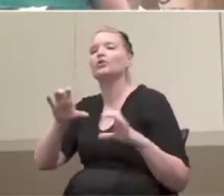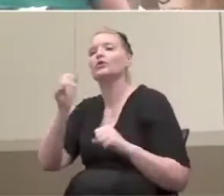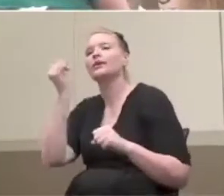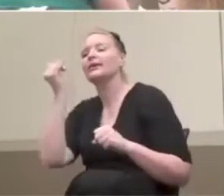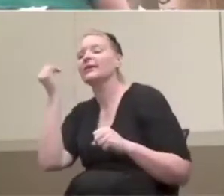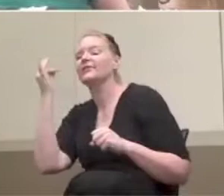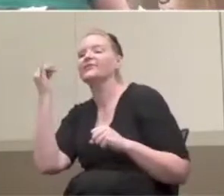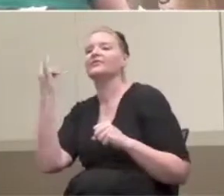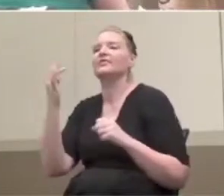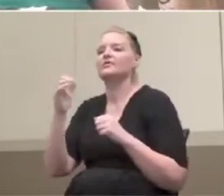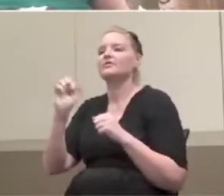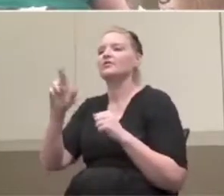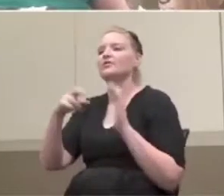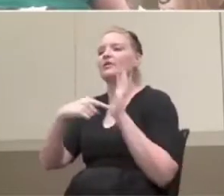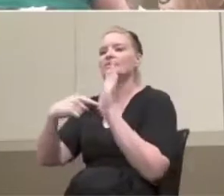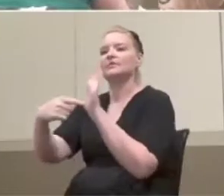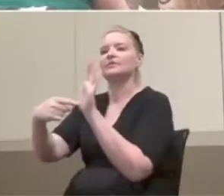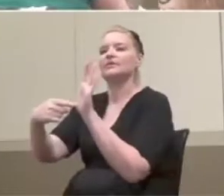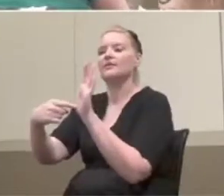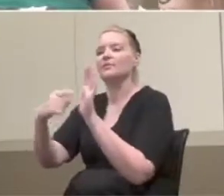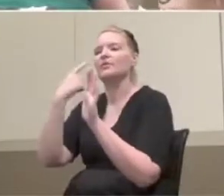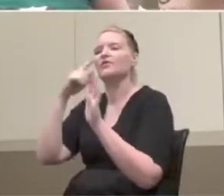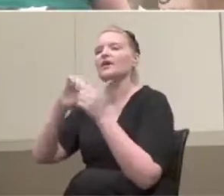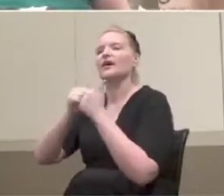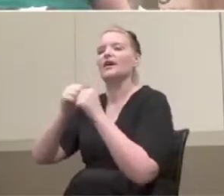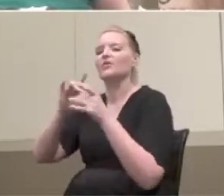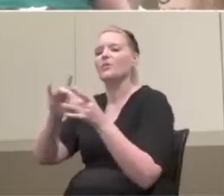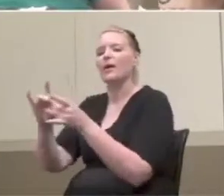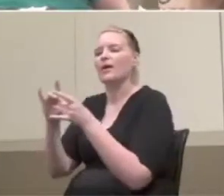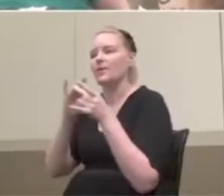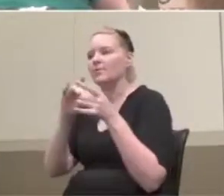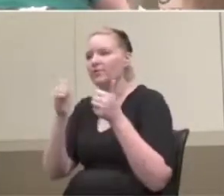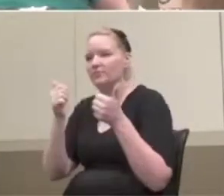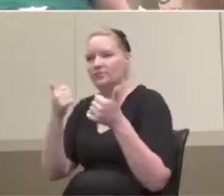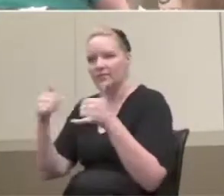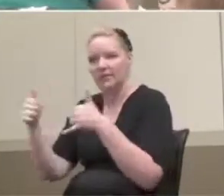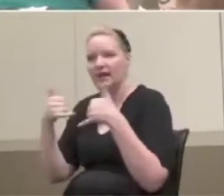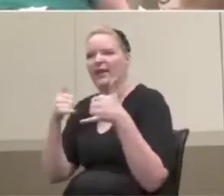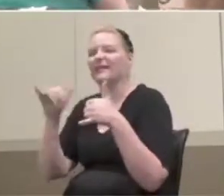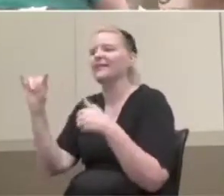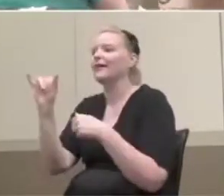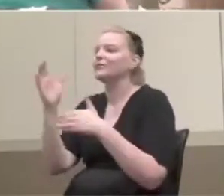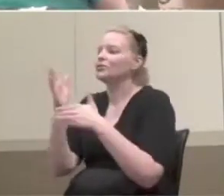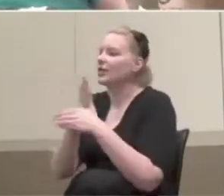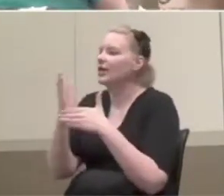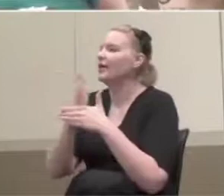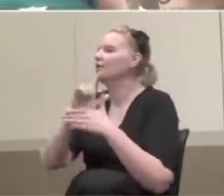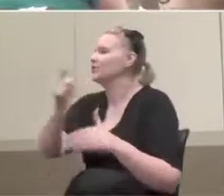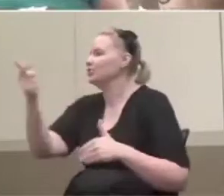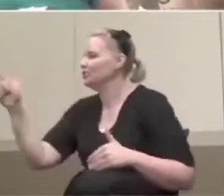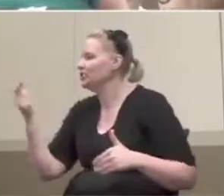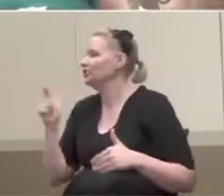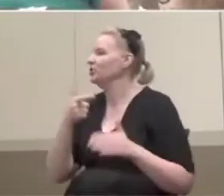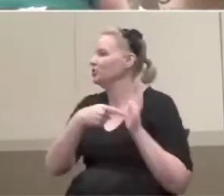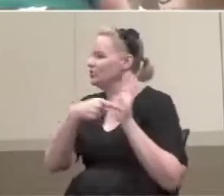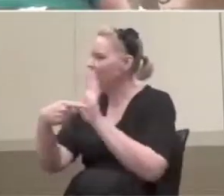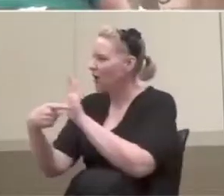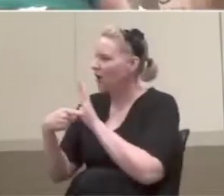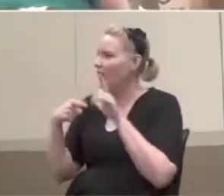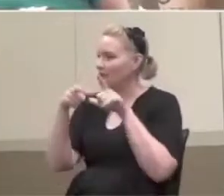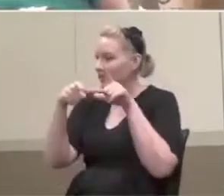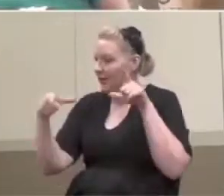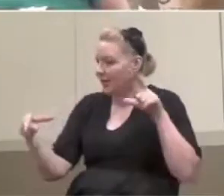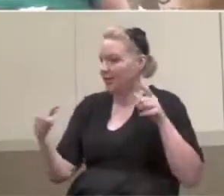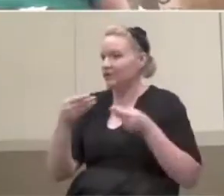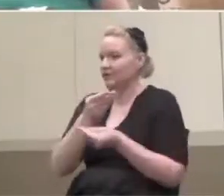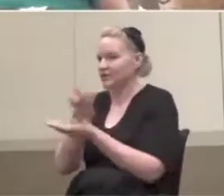giving examples of cooperative playing, including sharing and turn-taking, modeling and giving them the language, making